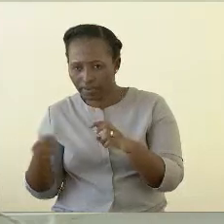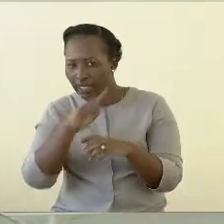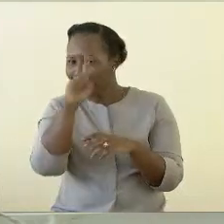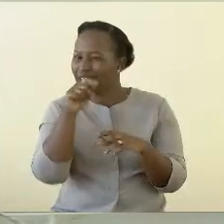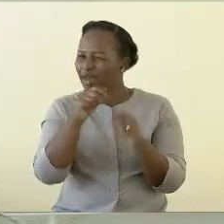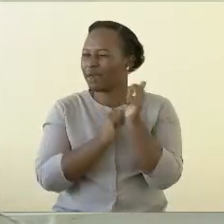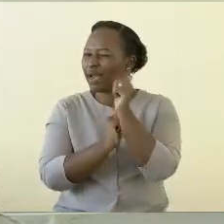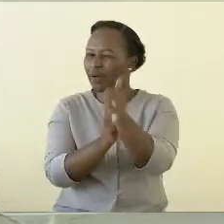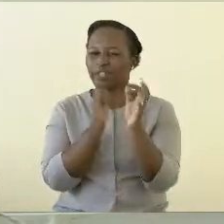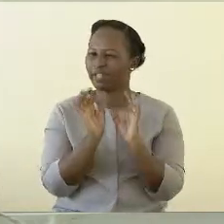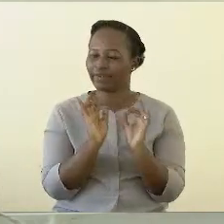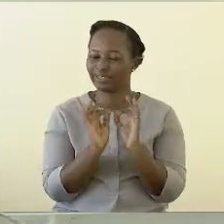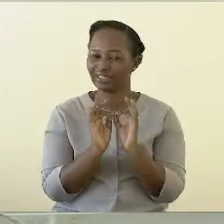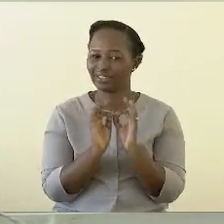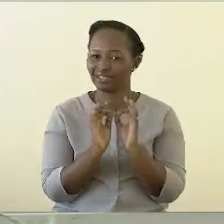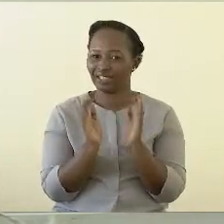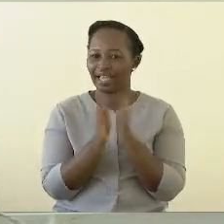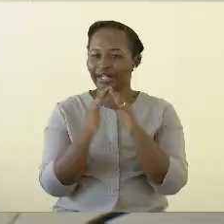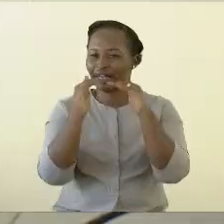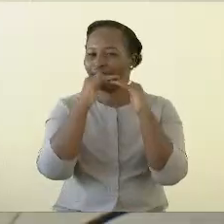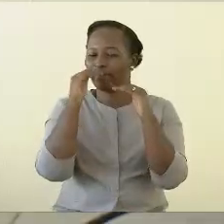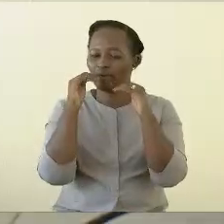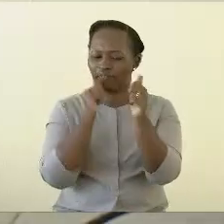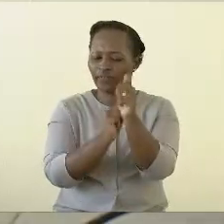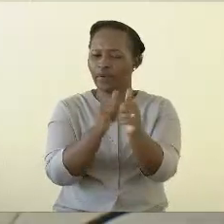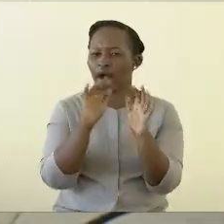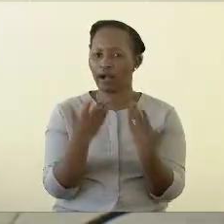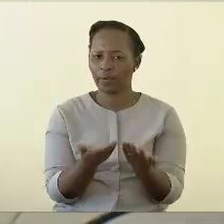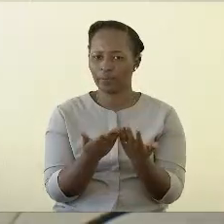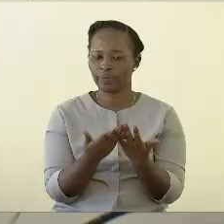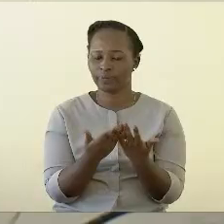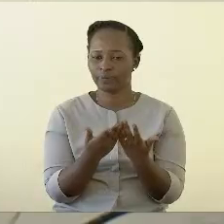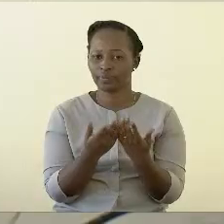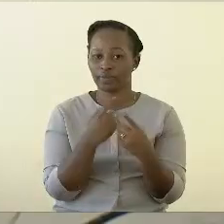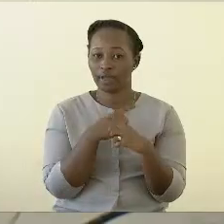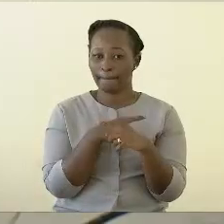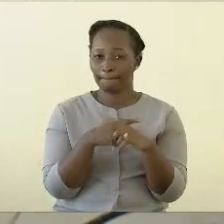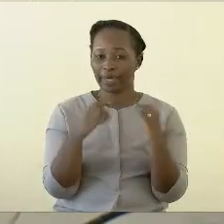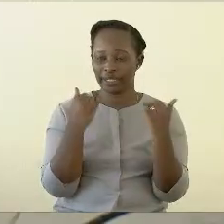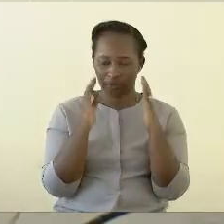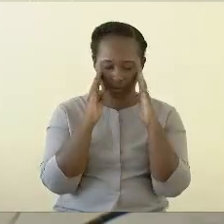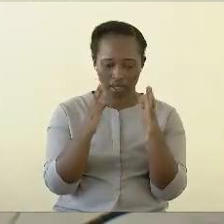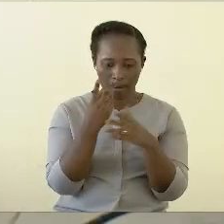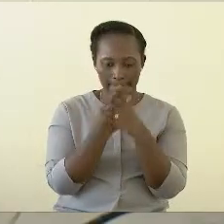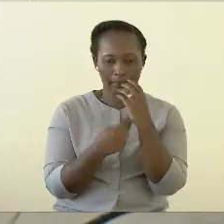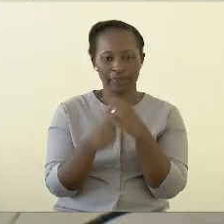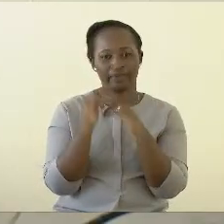following? And at what level? But the assignment is catering for both